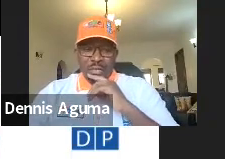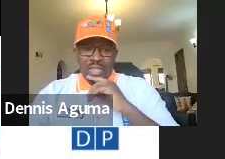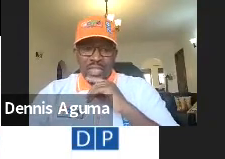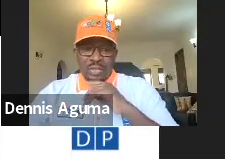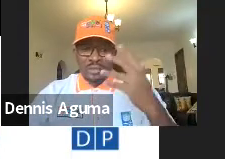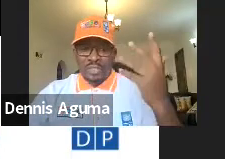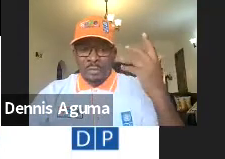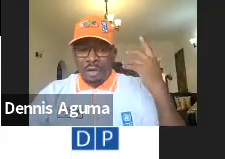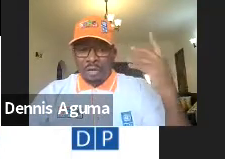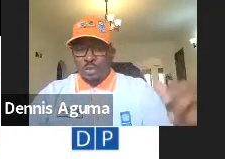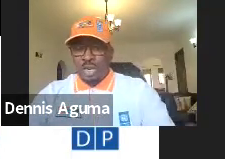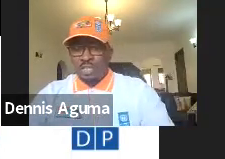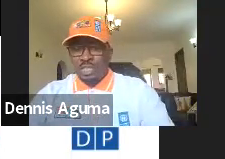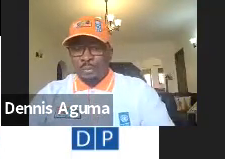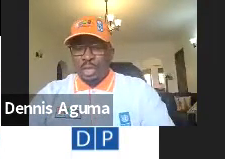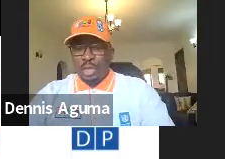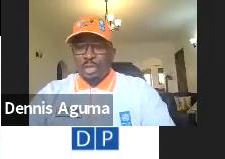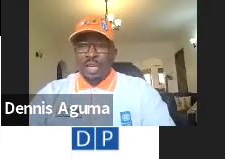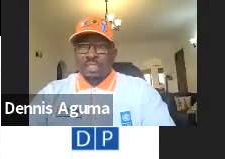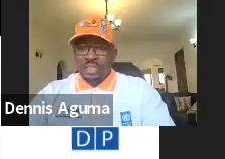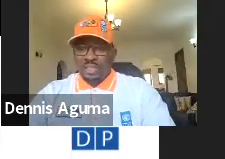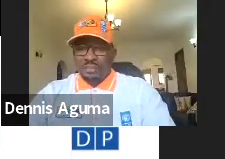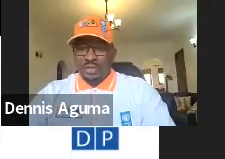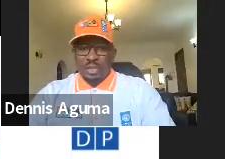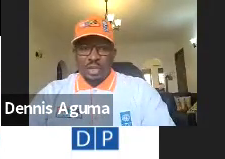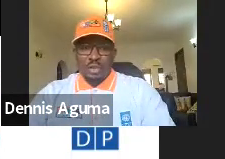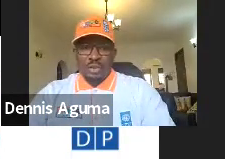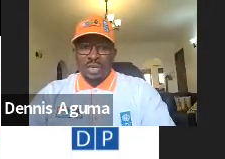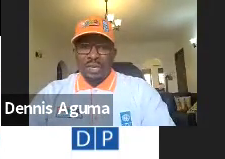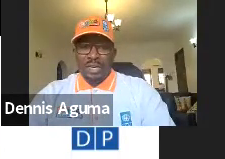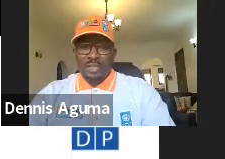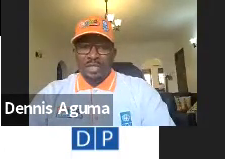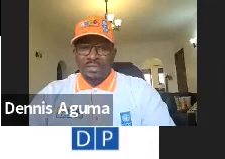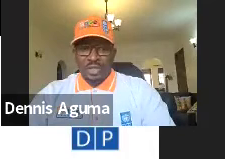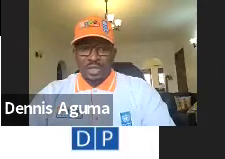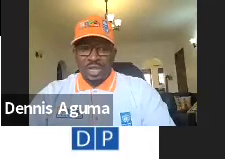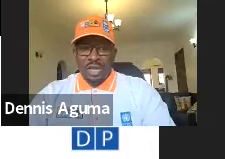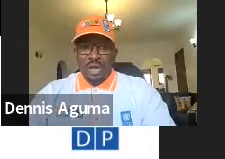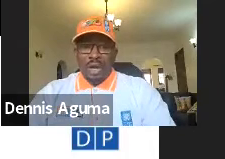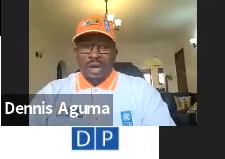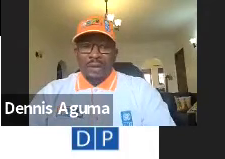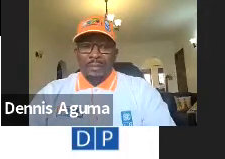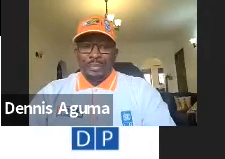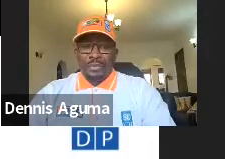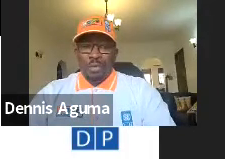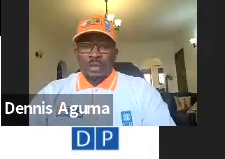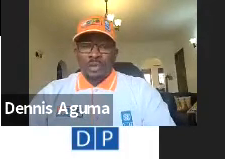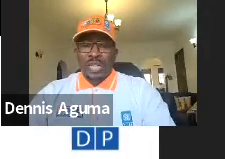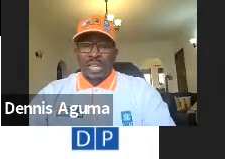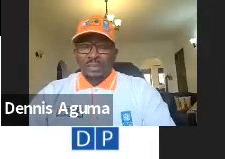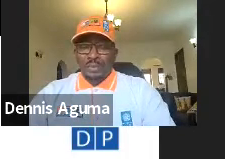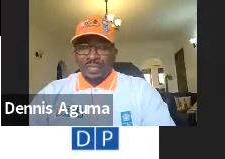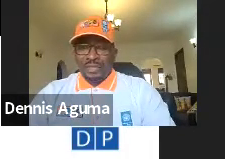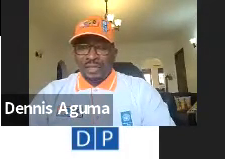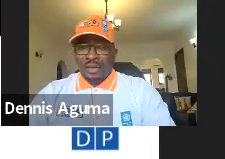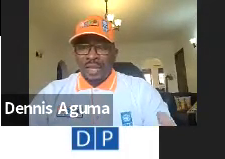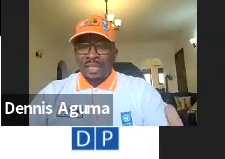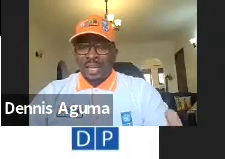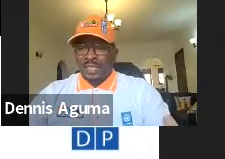focus really is to leverage the power of entrepreneurship to achieve socio-economic transformation. What we've done in the